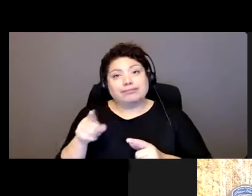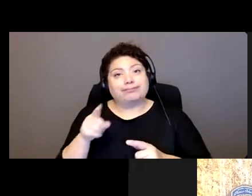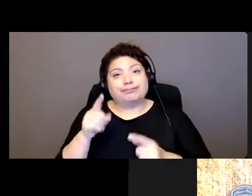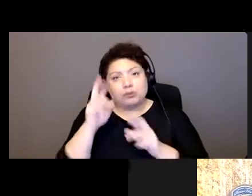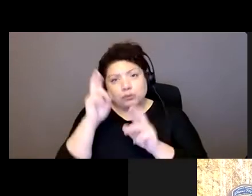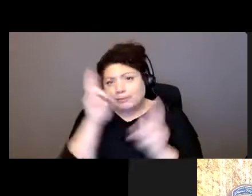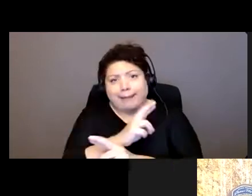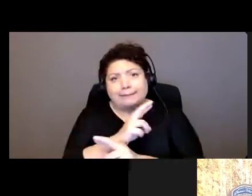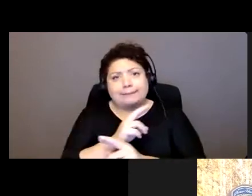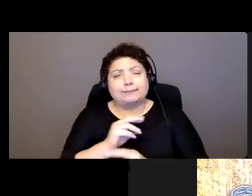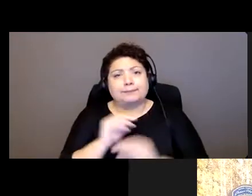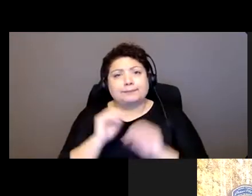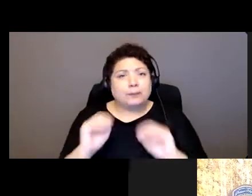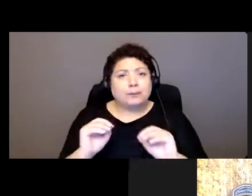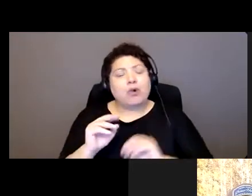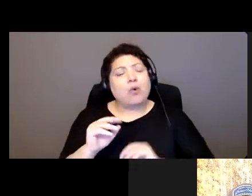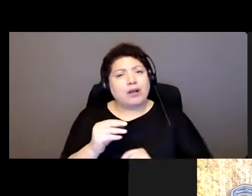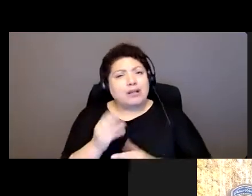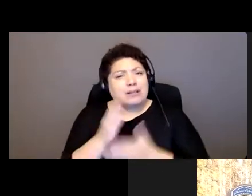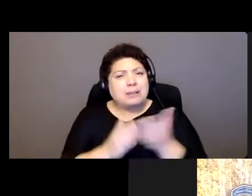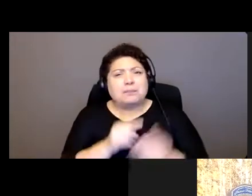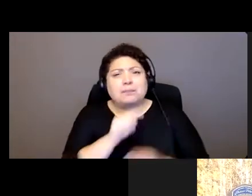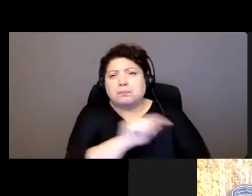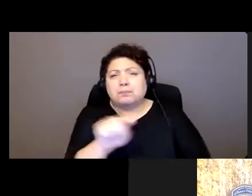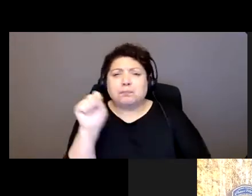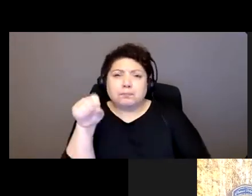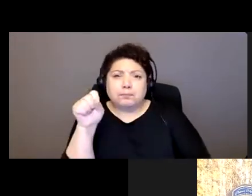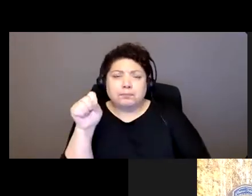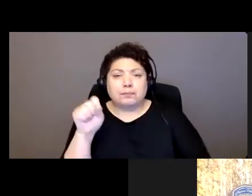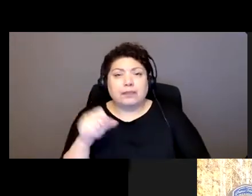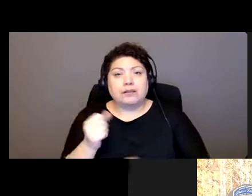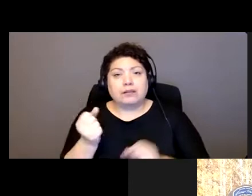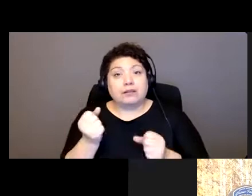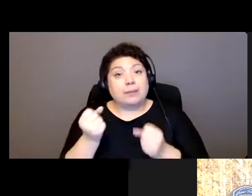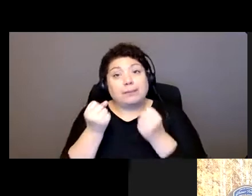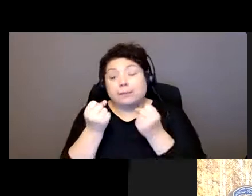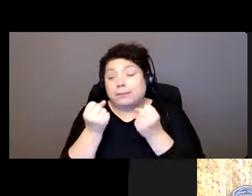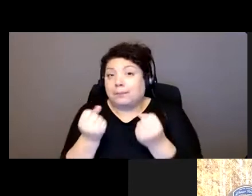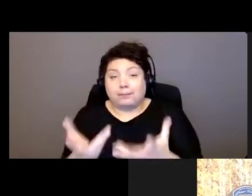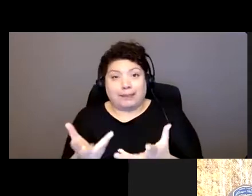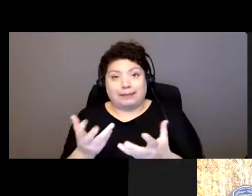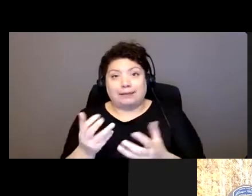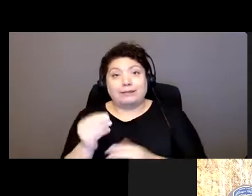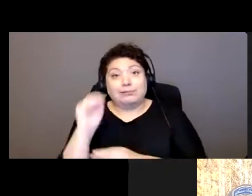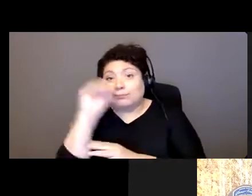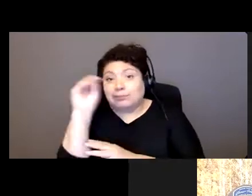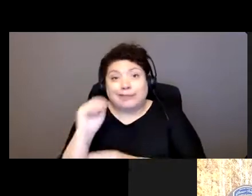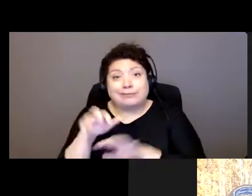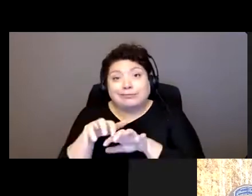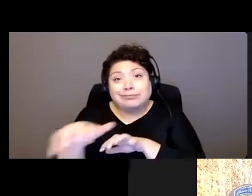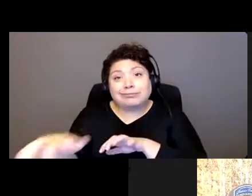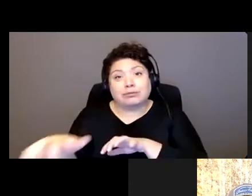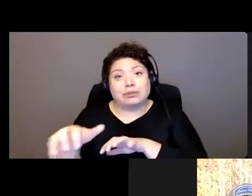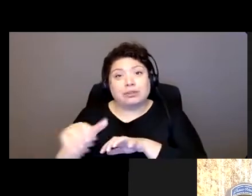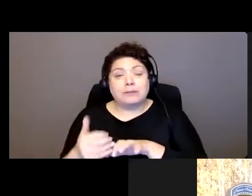do have respect. And then there's a lot of people that just sometimes probably they're